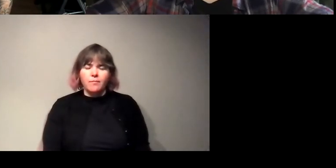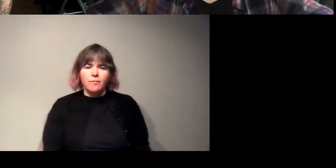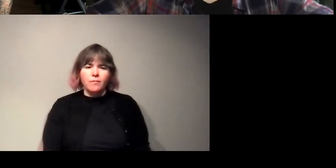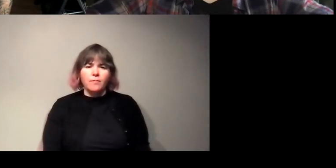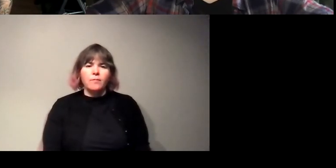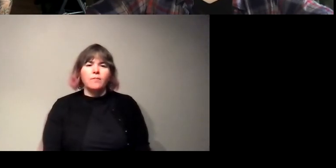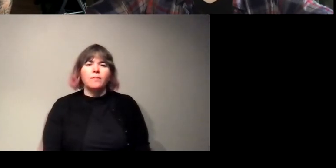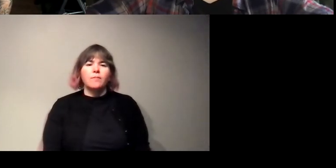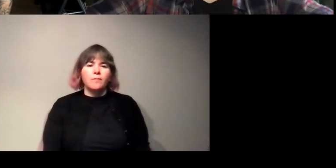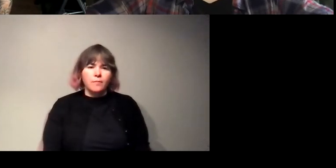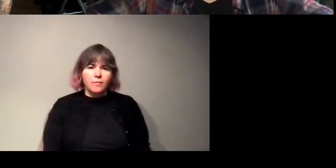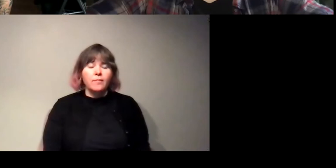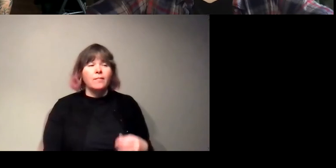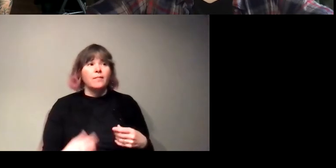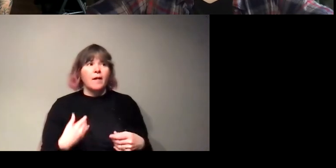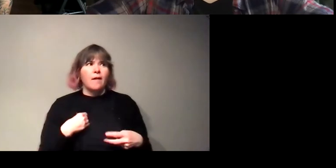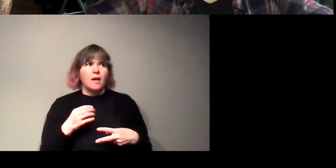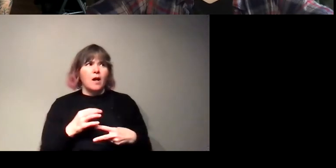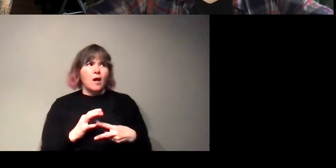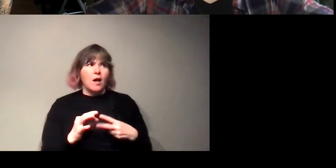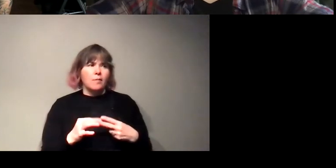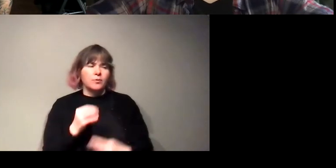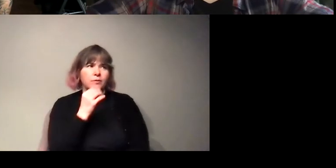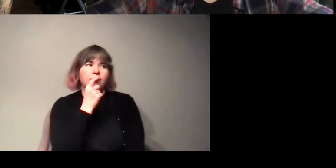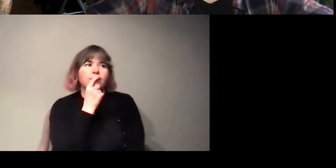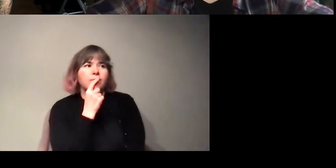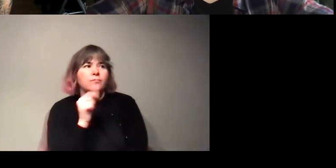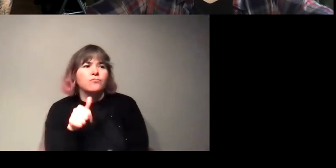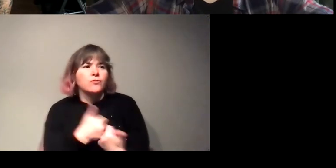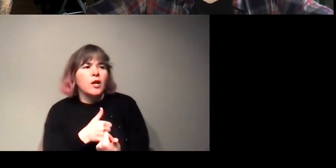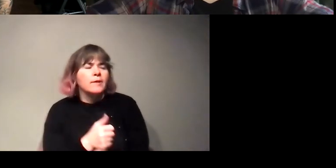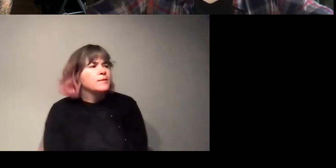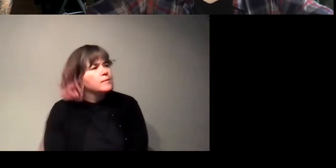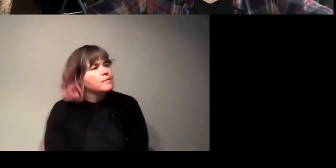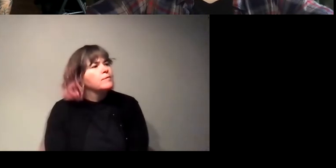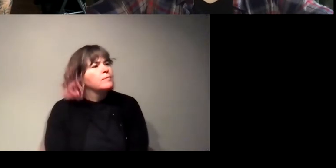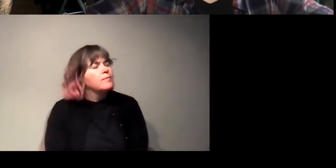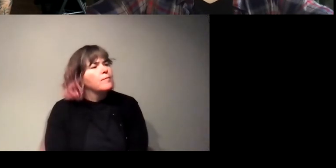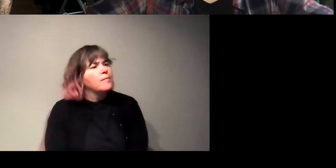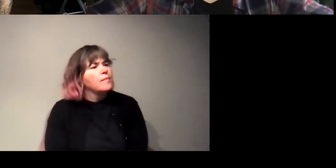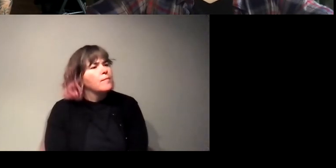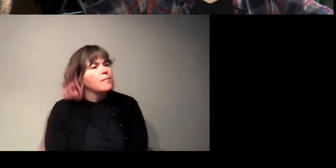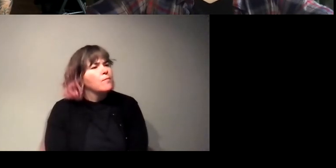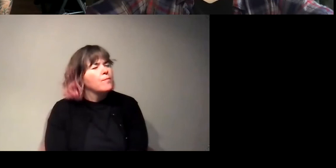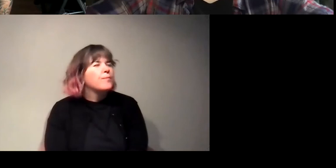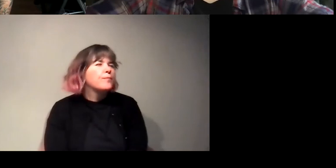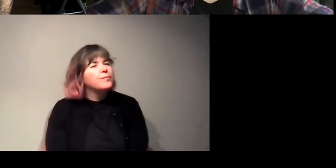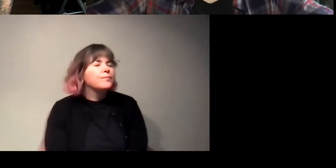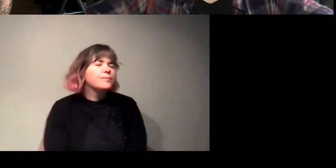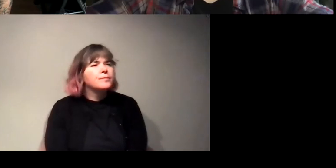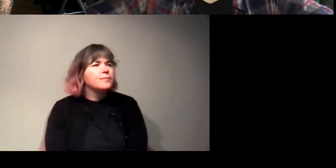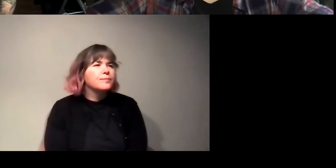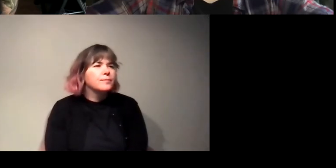There are options I could share. A challenge. So, and this might